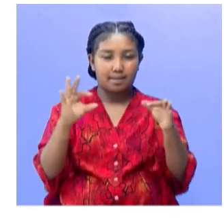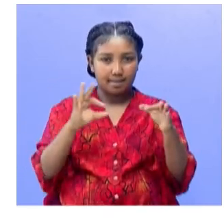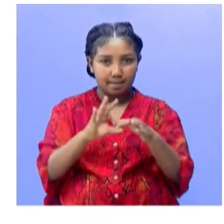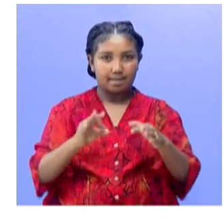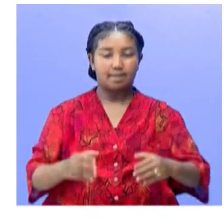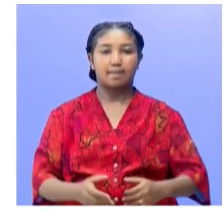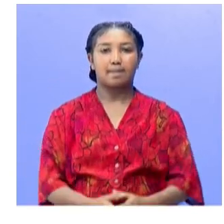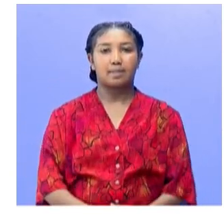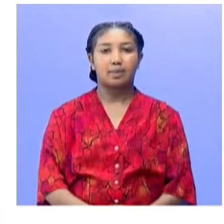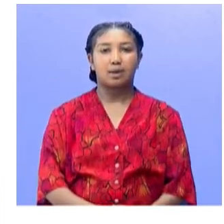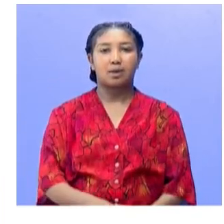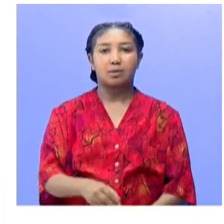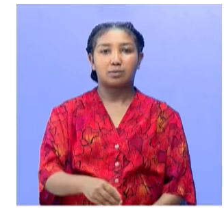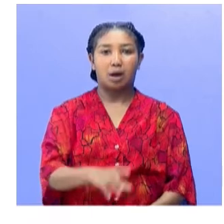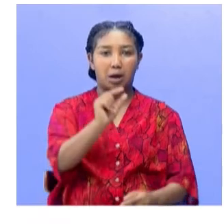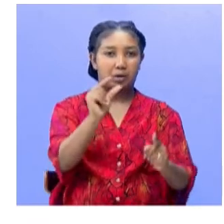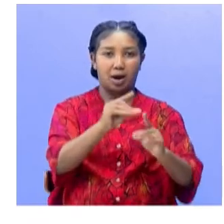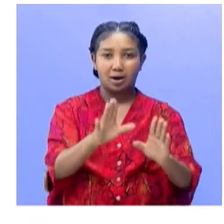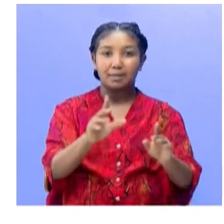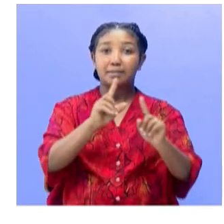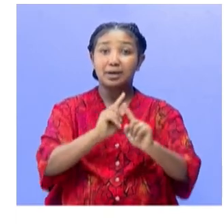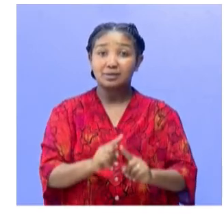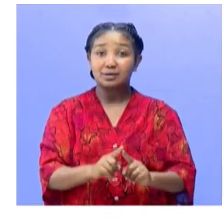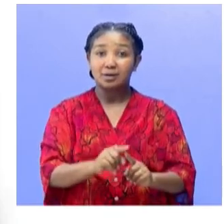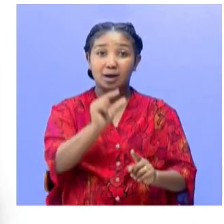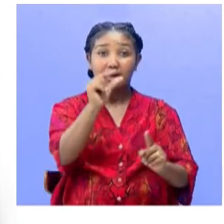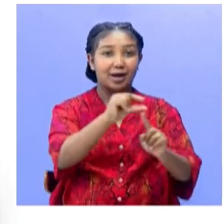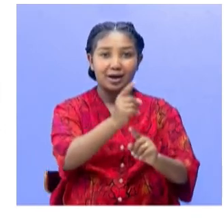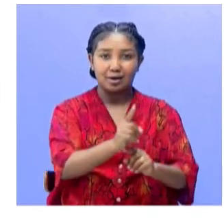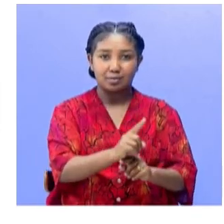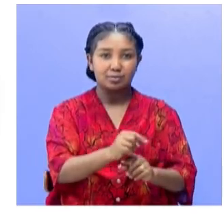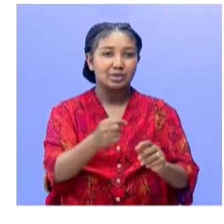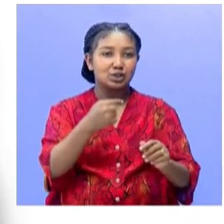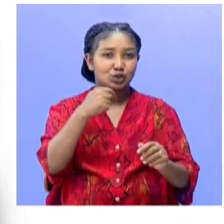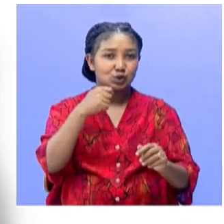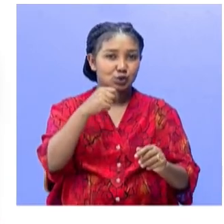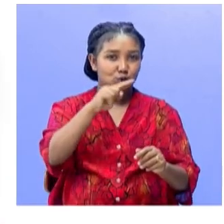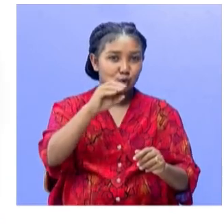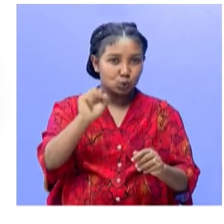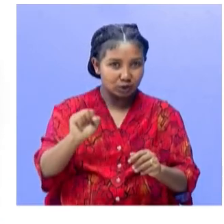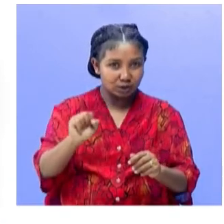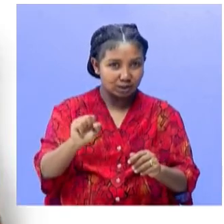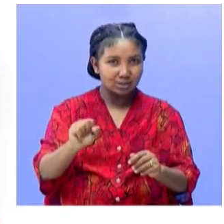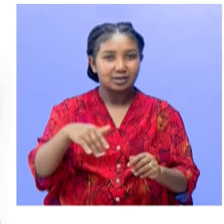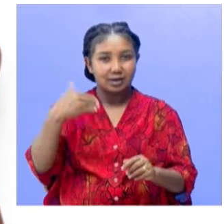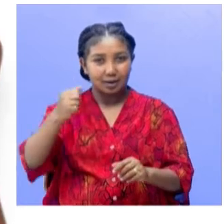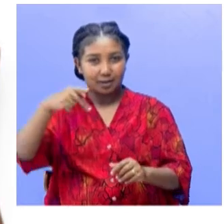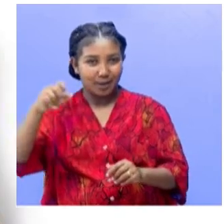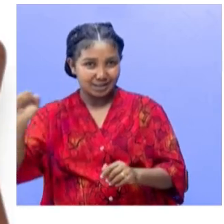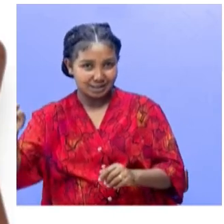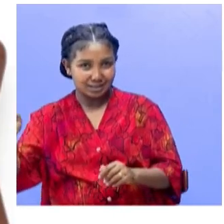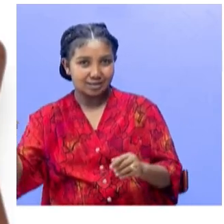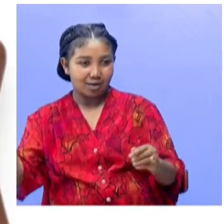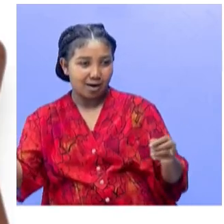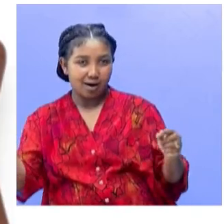Toothpaste. As if it is a one word. But it's not a one word. Yeah? Yes, there is tools and there